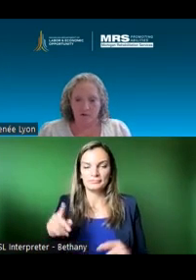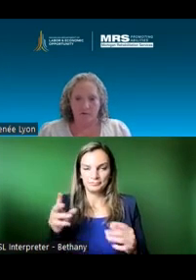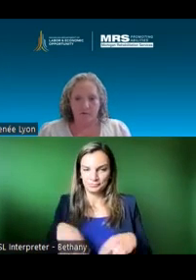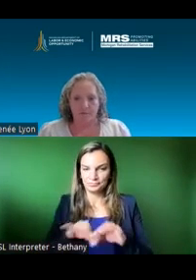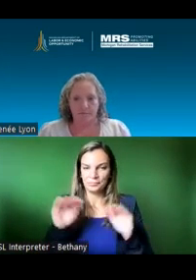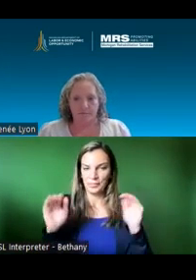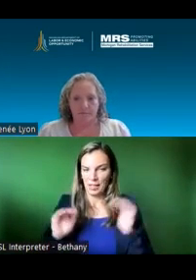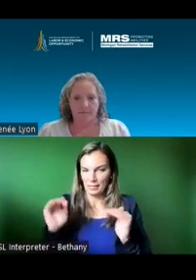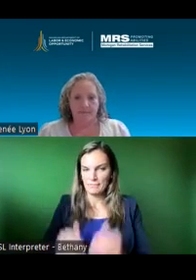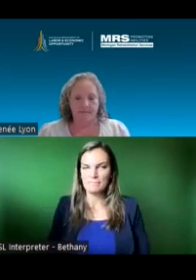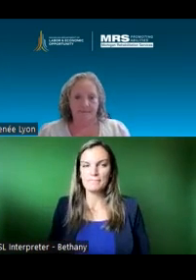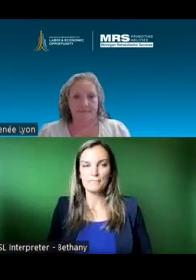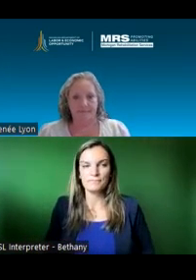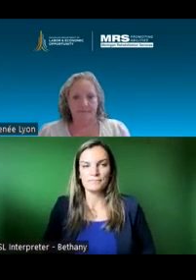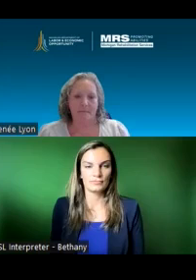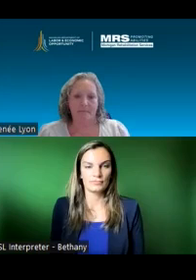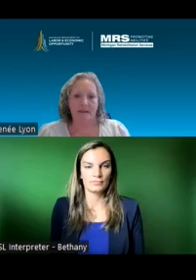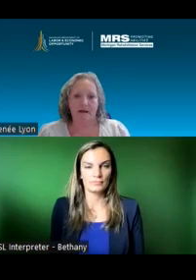the workload.